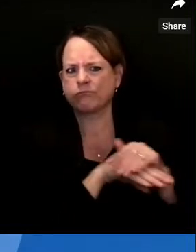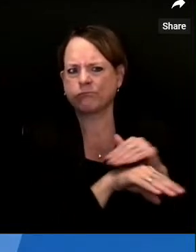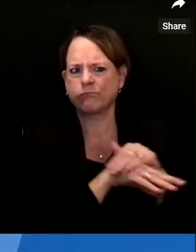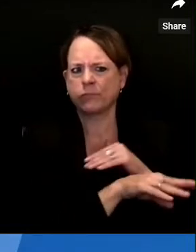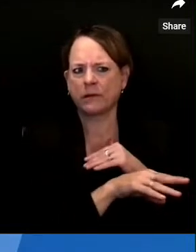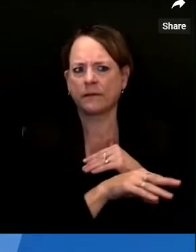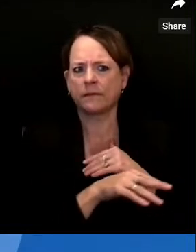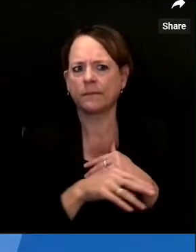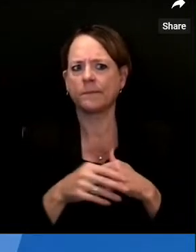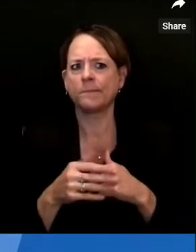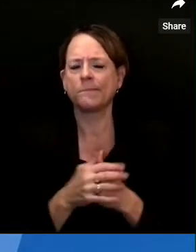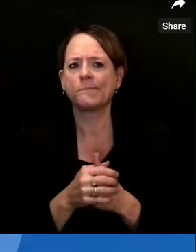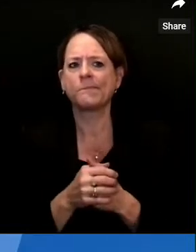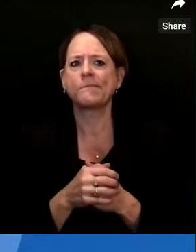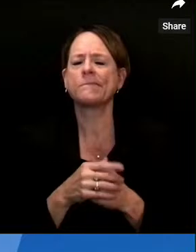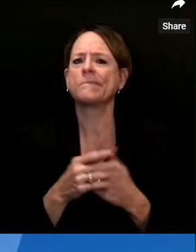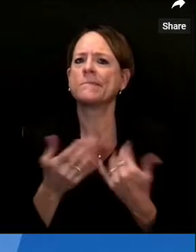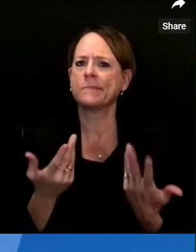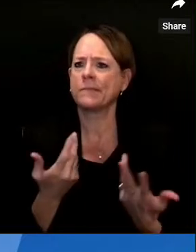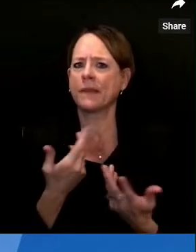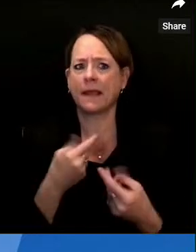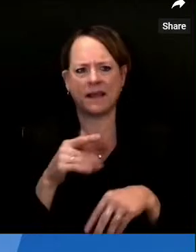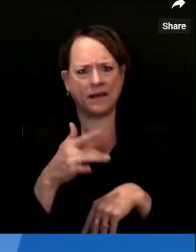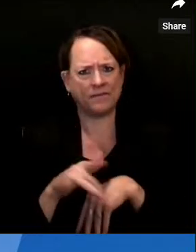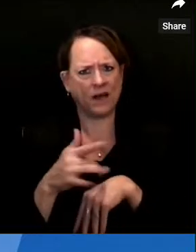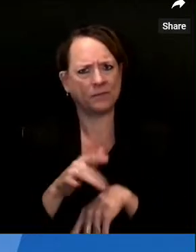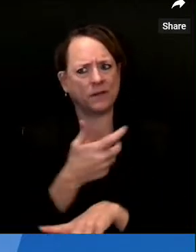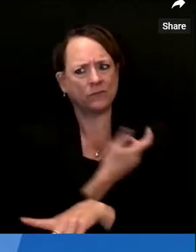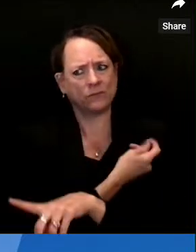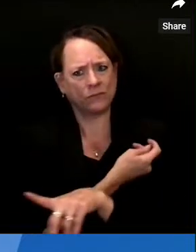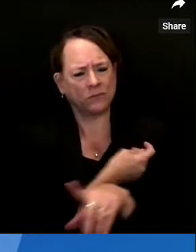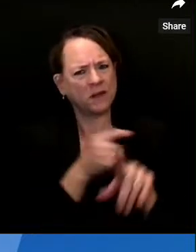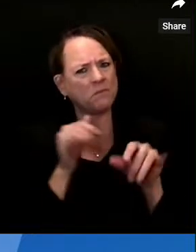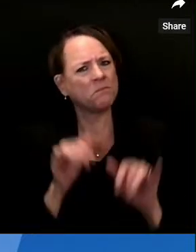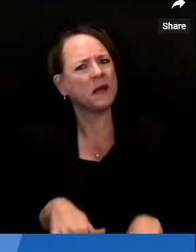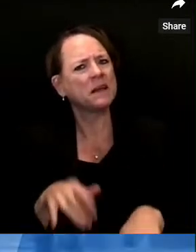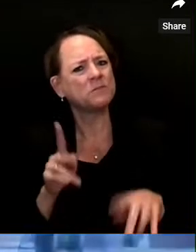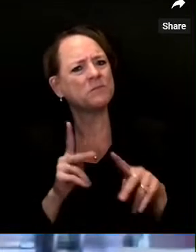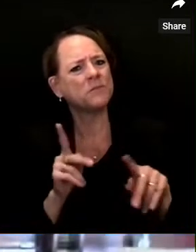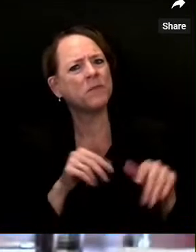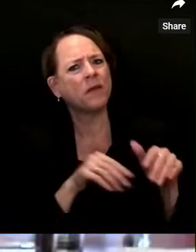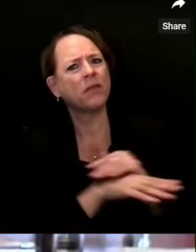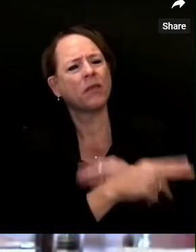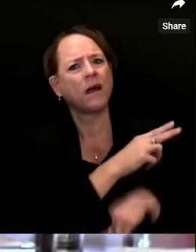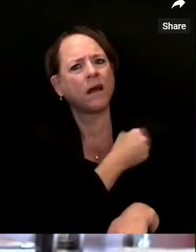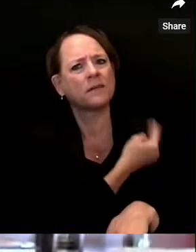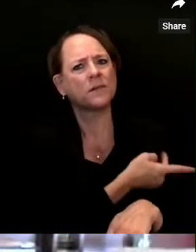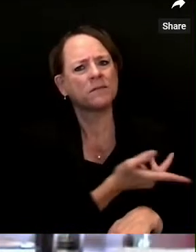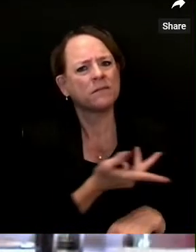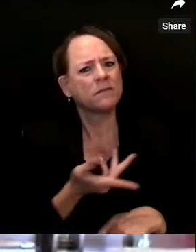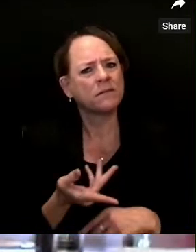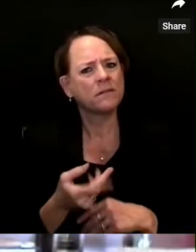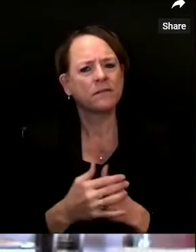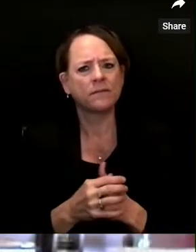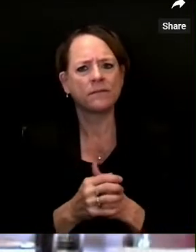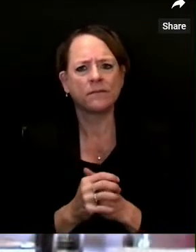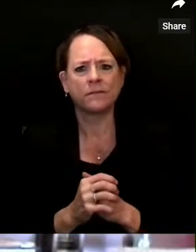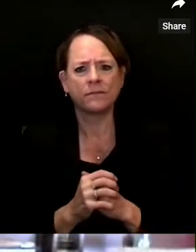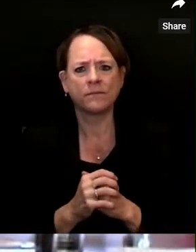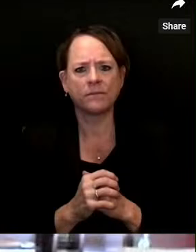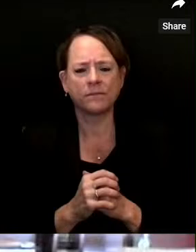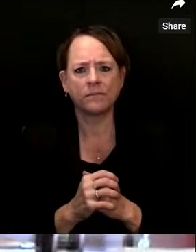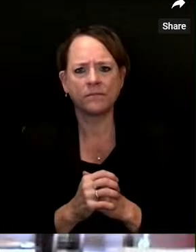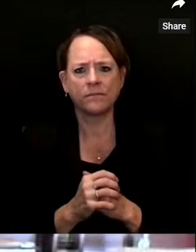start with that at a high level and then happy to pass it off to Dr. Westergaard. What we know is that people who have not